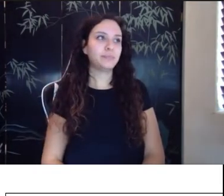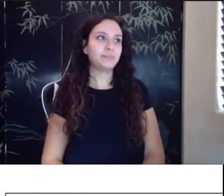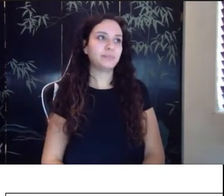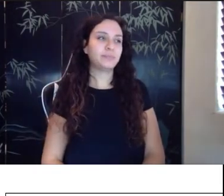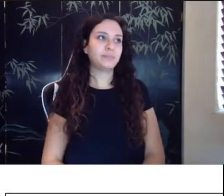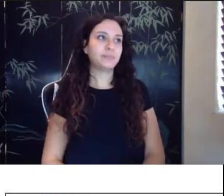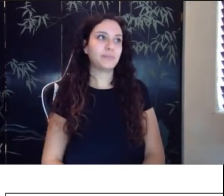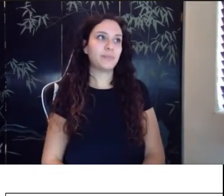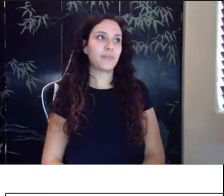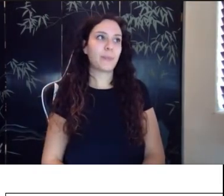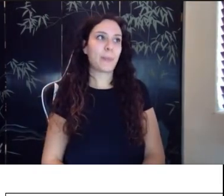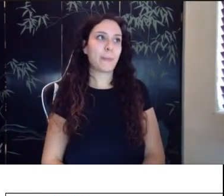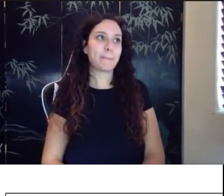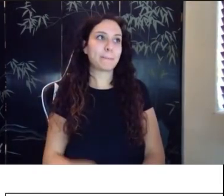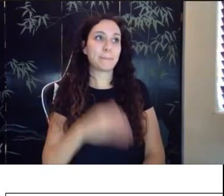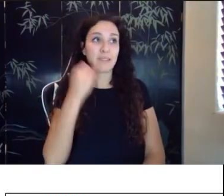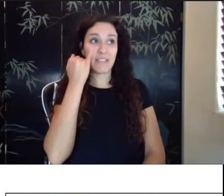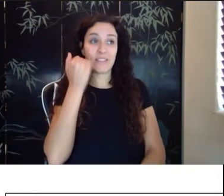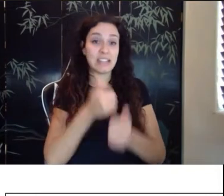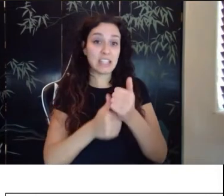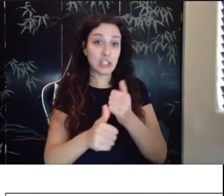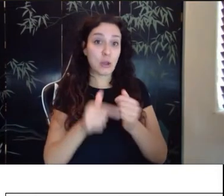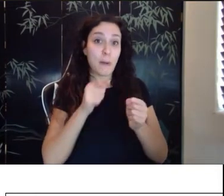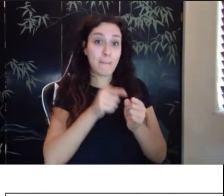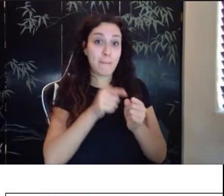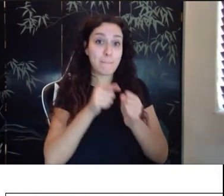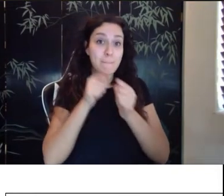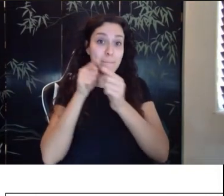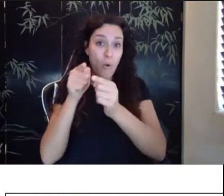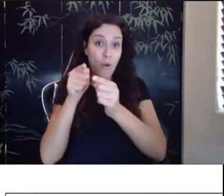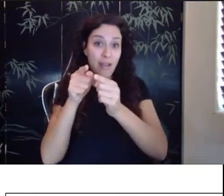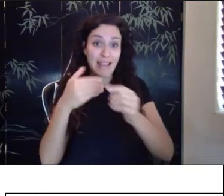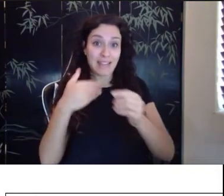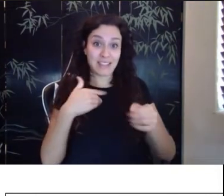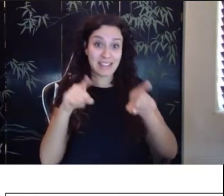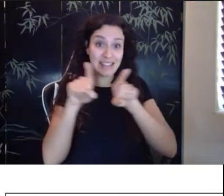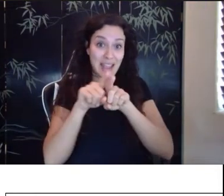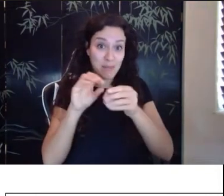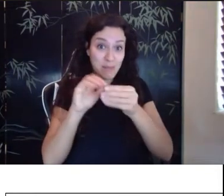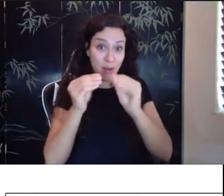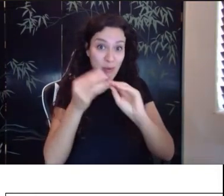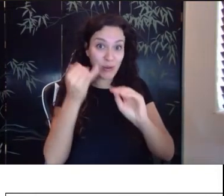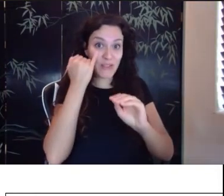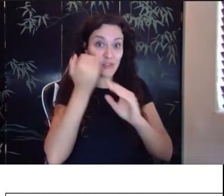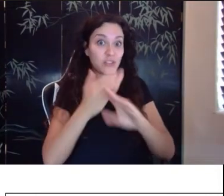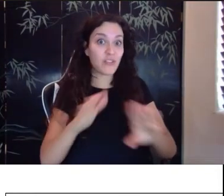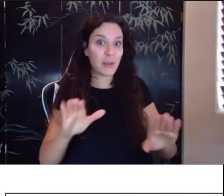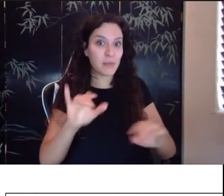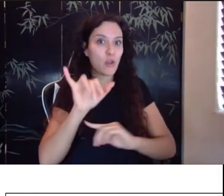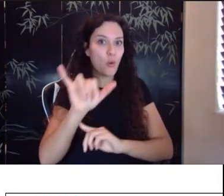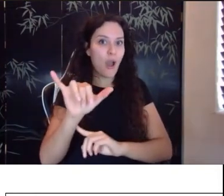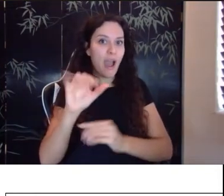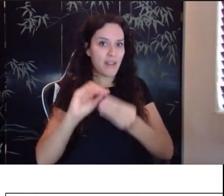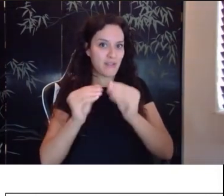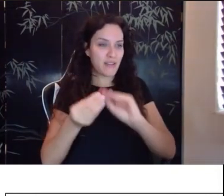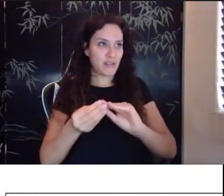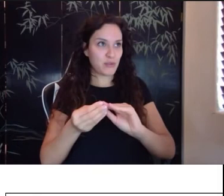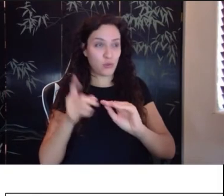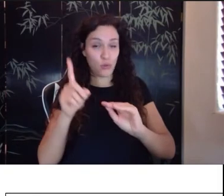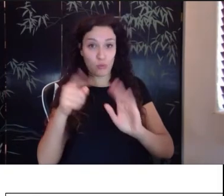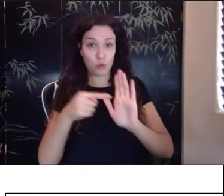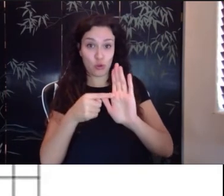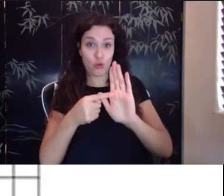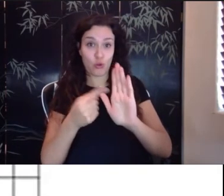proportional if each point creates the same value when you divide the y value by the x value. So if I look back at